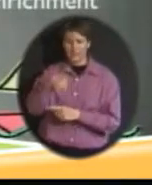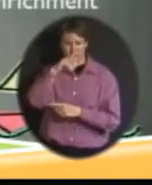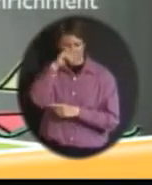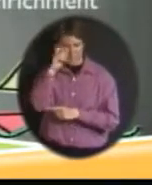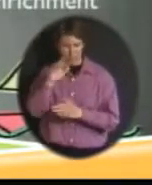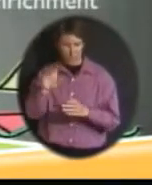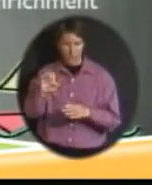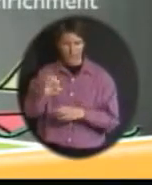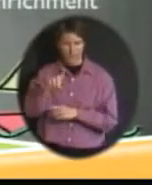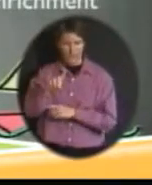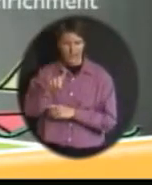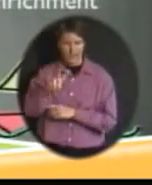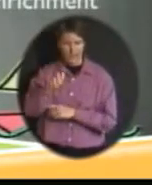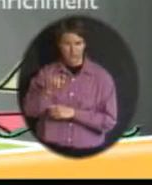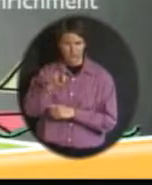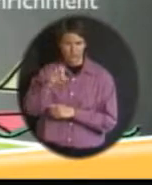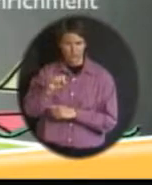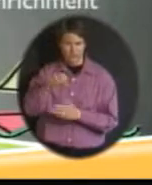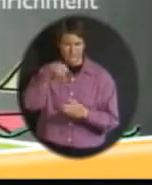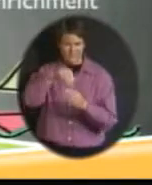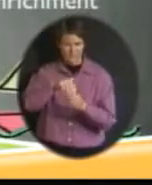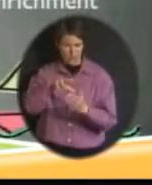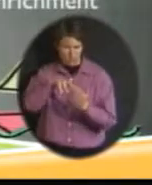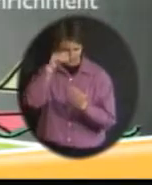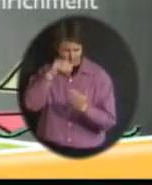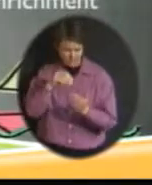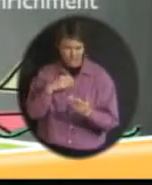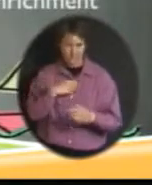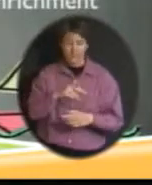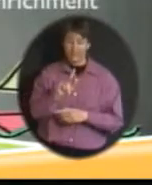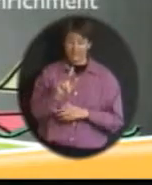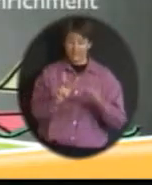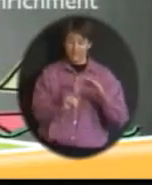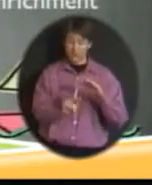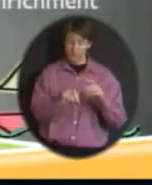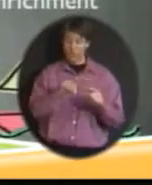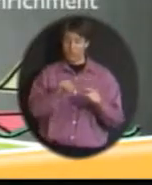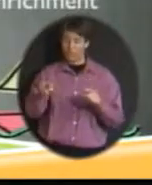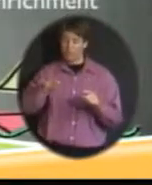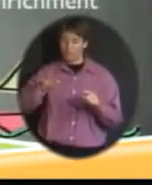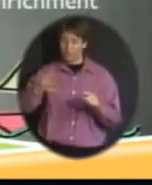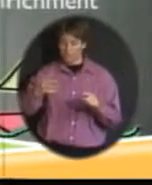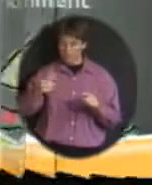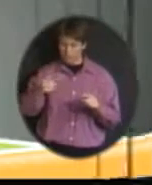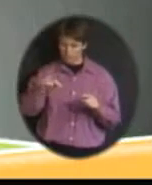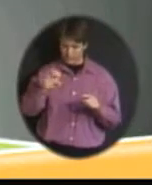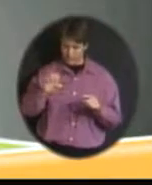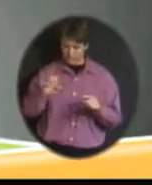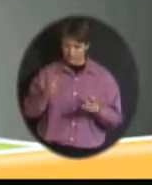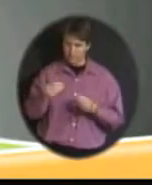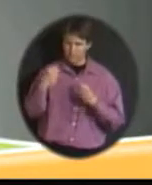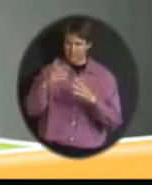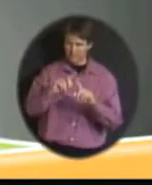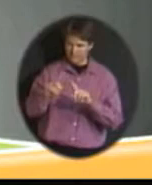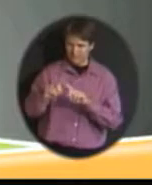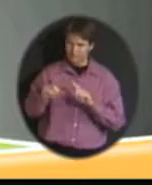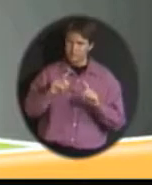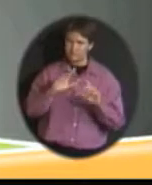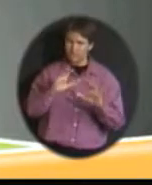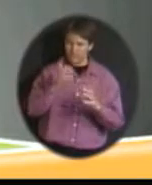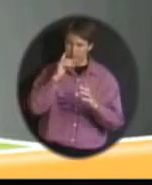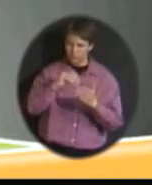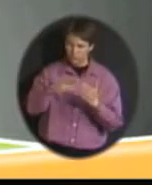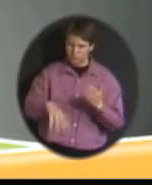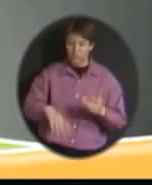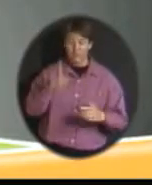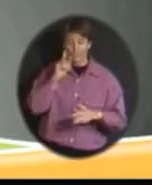in kindergarten through 4th grade. It offers a variety of academic and enrichment classes for students. For